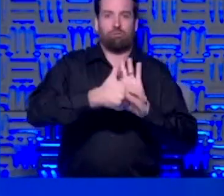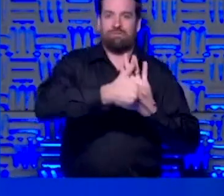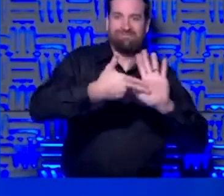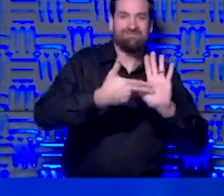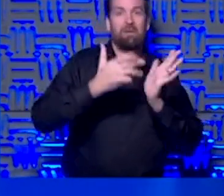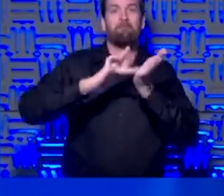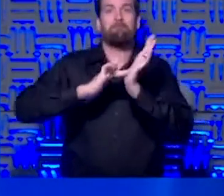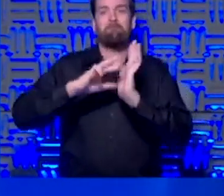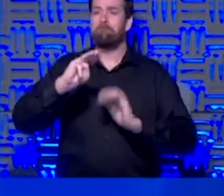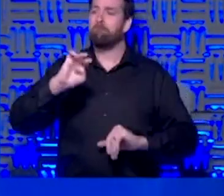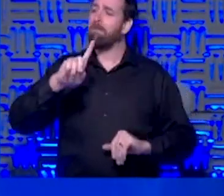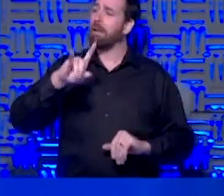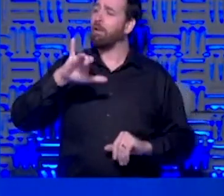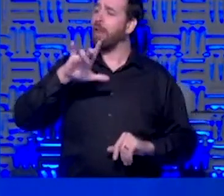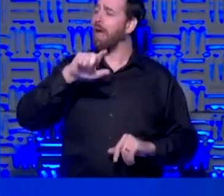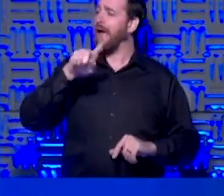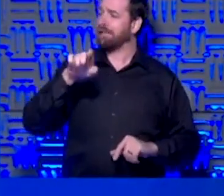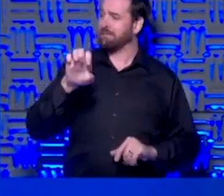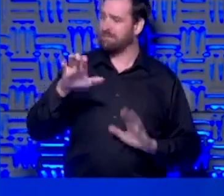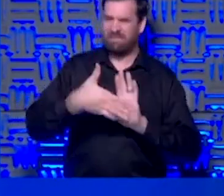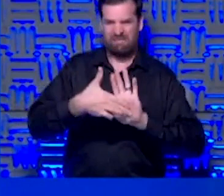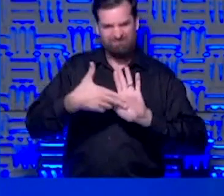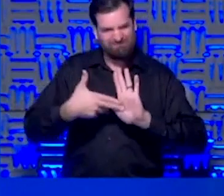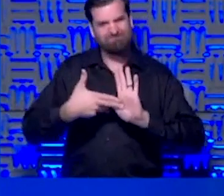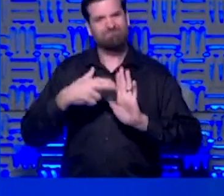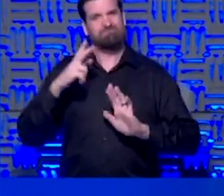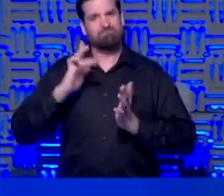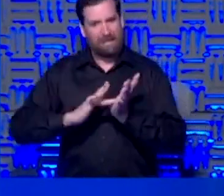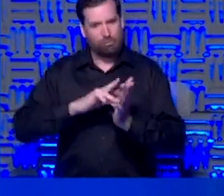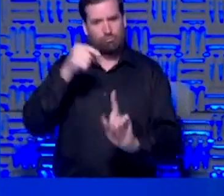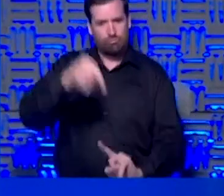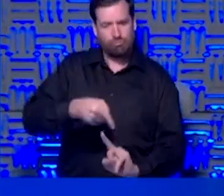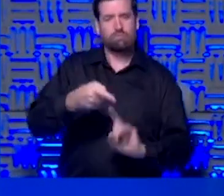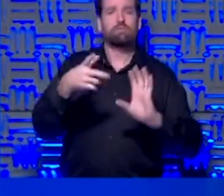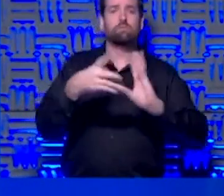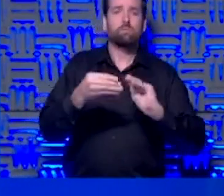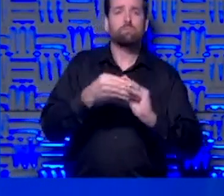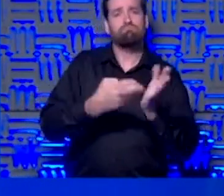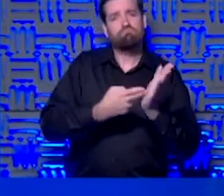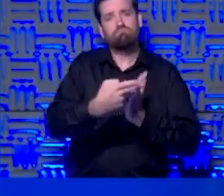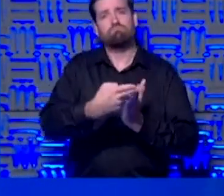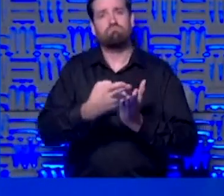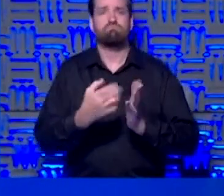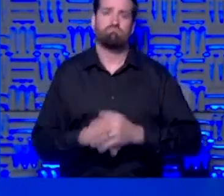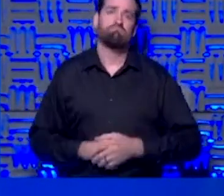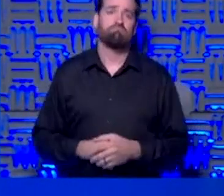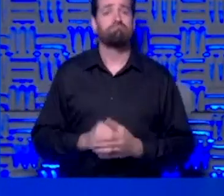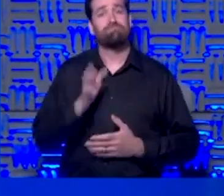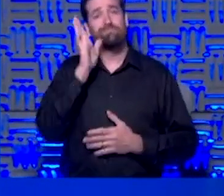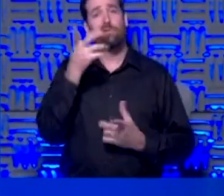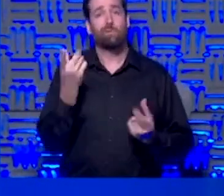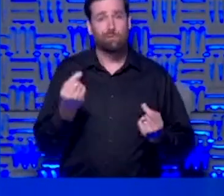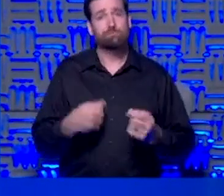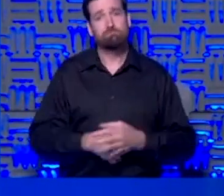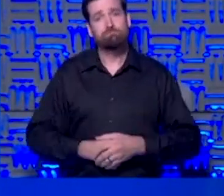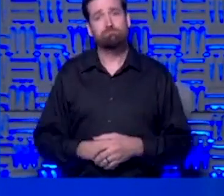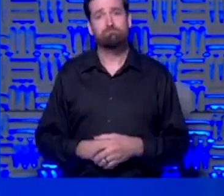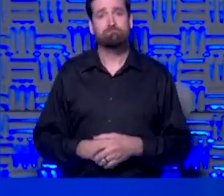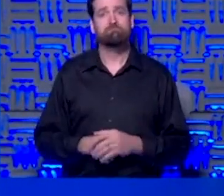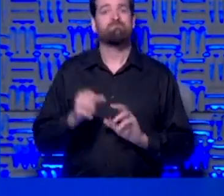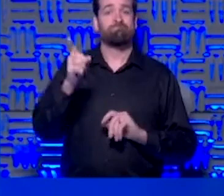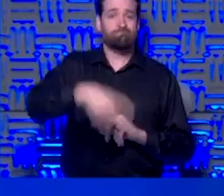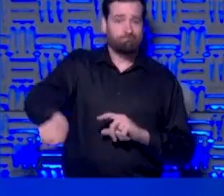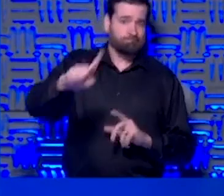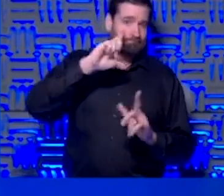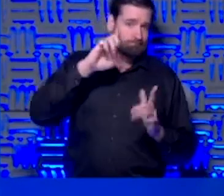medicalize it. That sounds better. And just to try to tell the story about it and stay honest about it, and that's what we're going to do. And then everybody has to